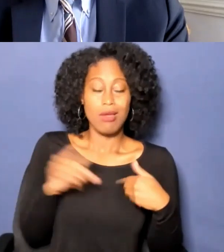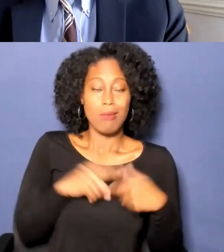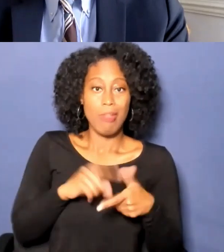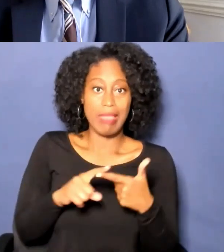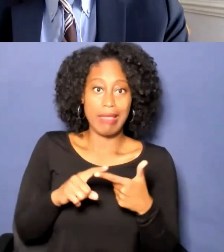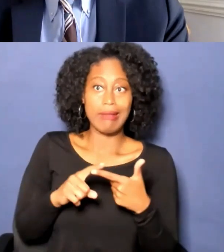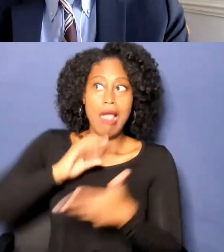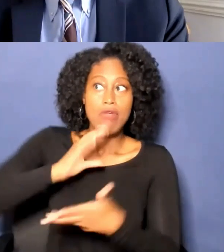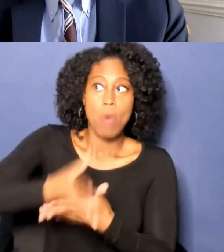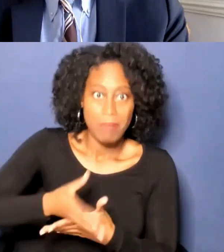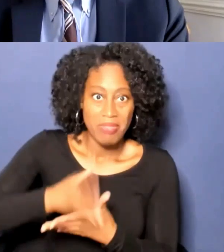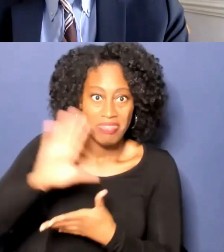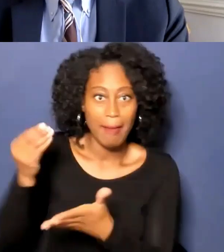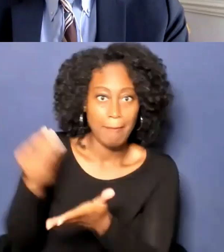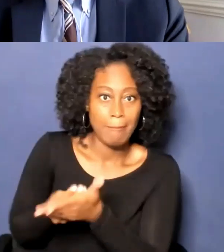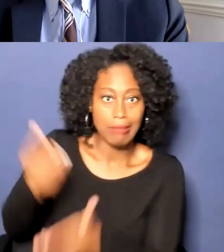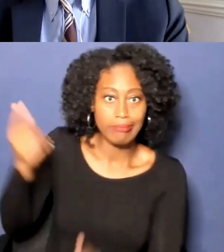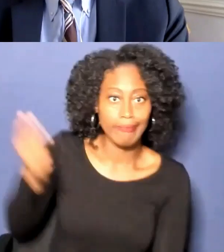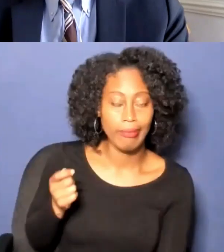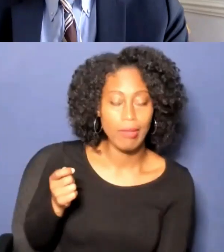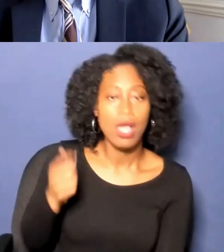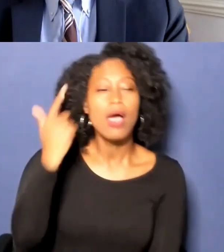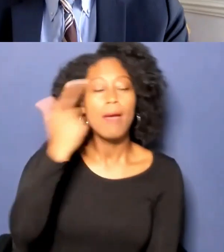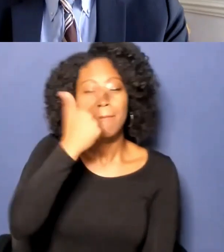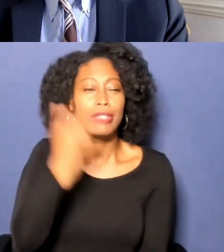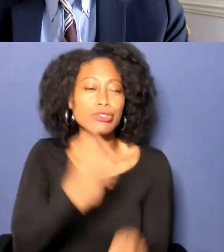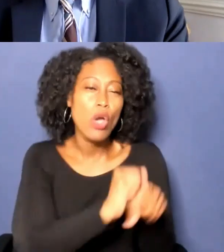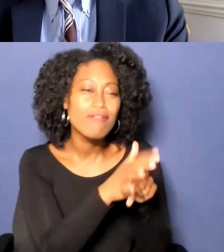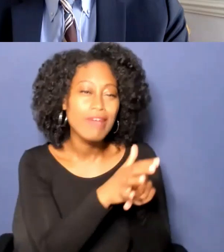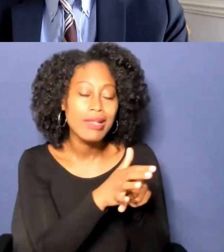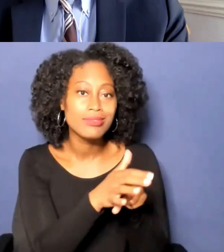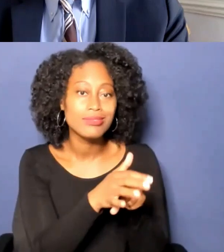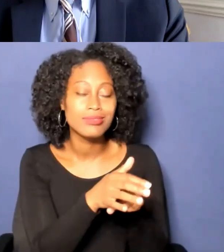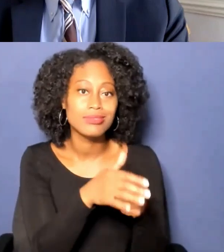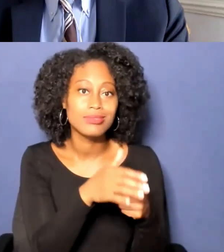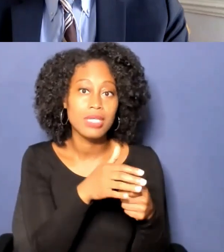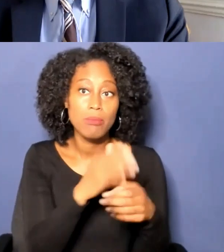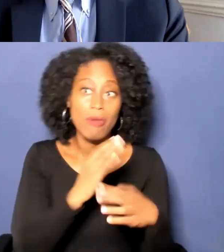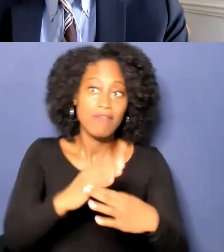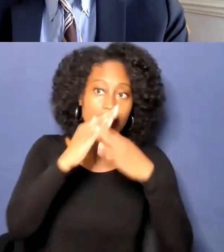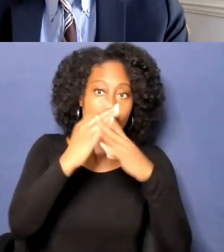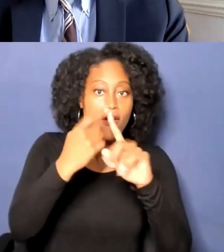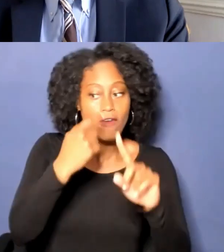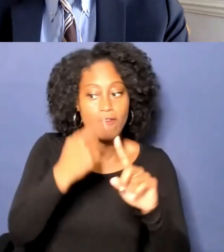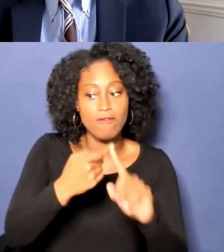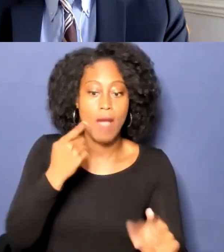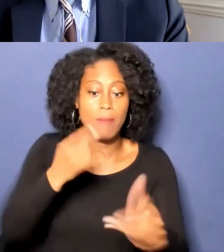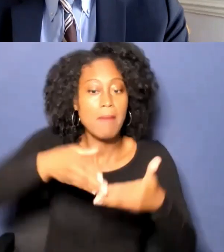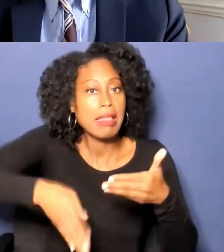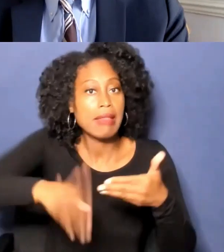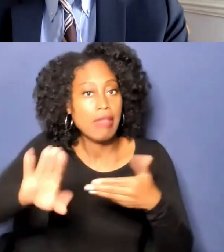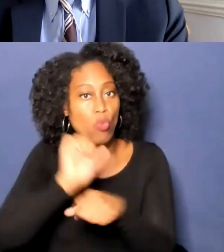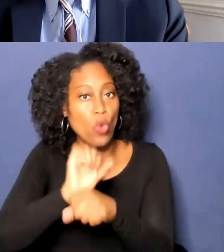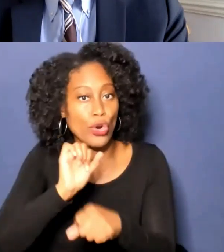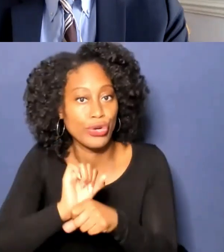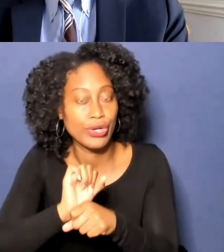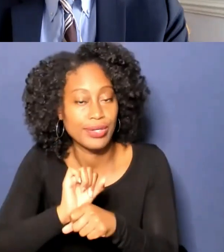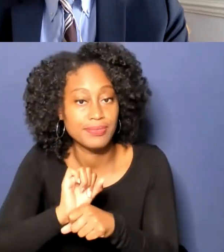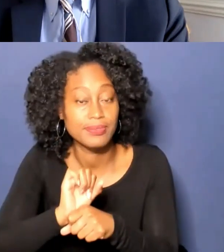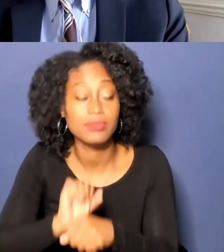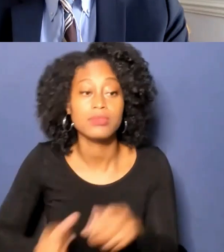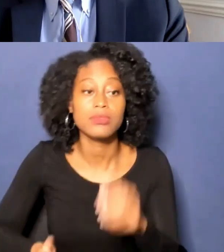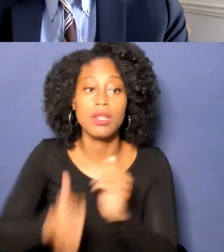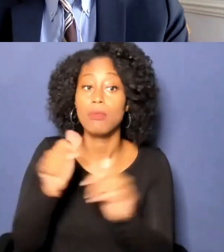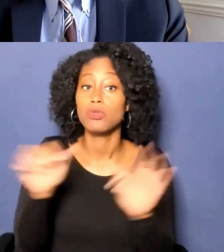underway simply because of the fact of COVID. But I think that for most people, the important thing to